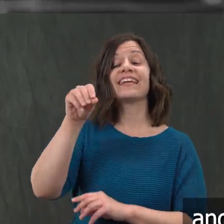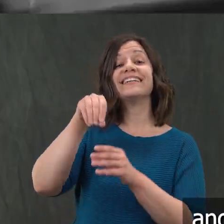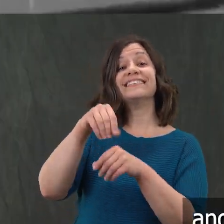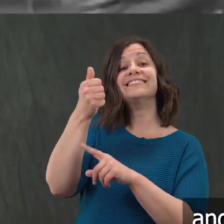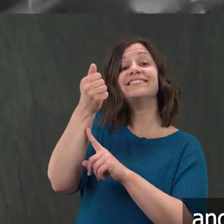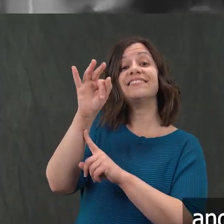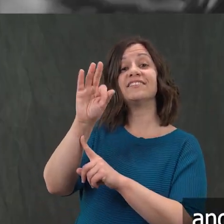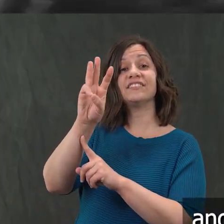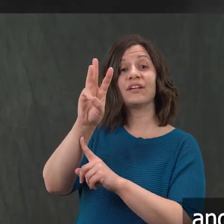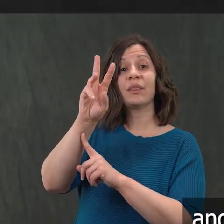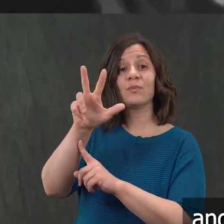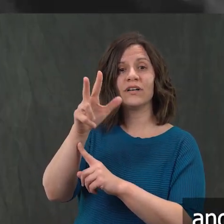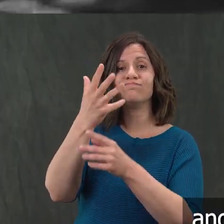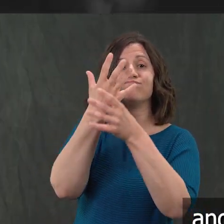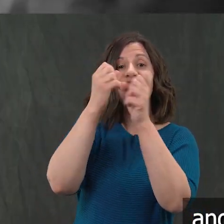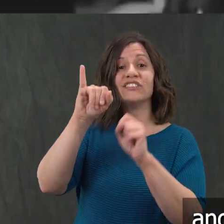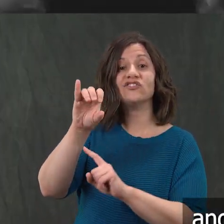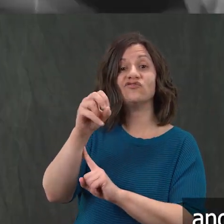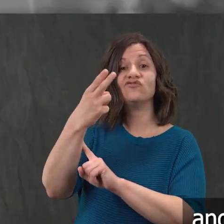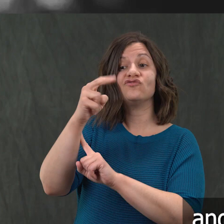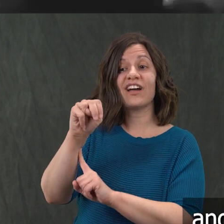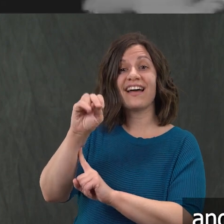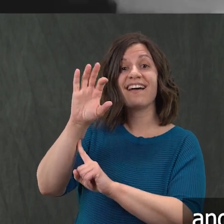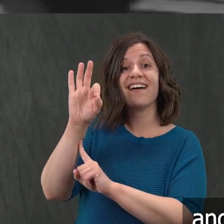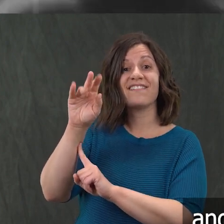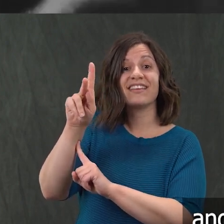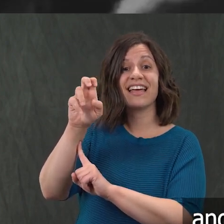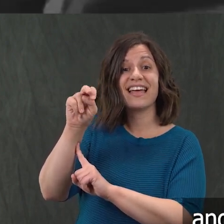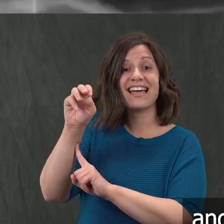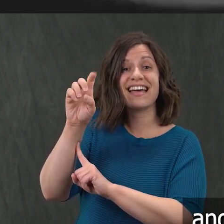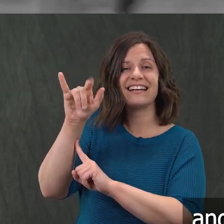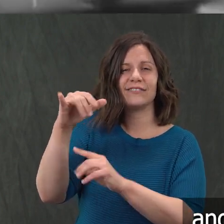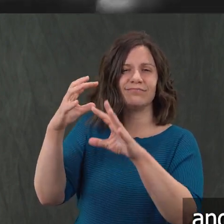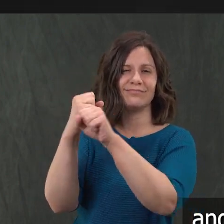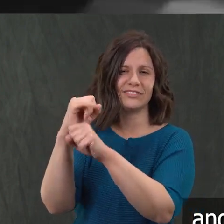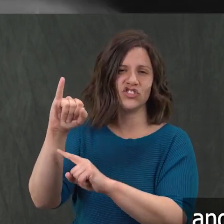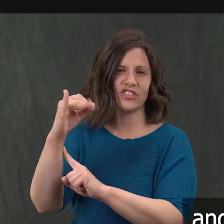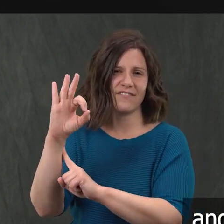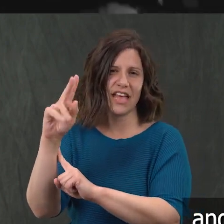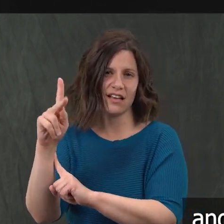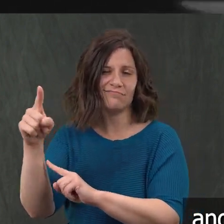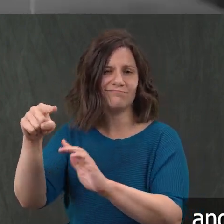And in 1963, President John F. Kennedy was assassinated.